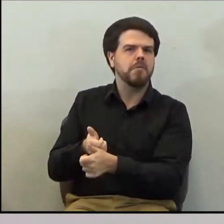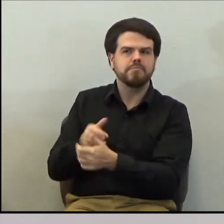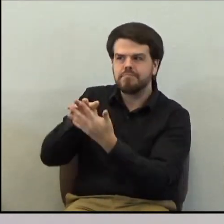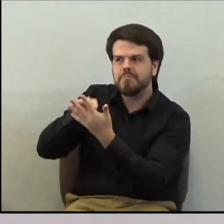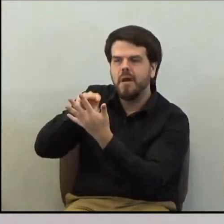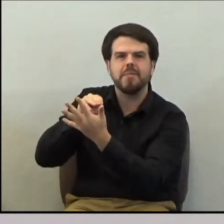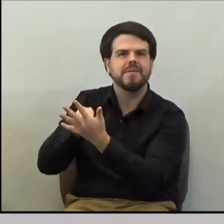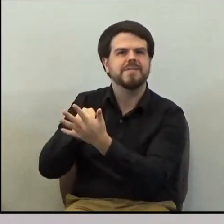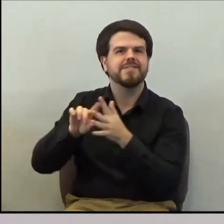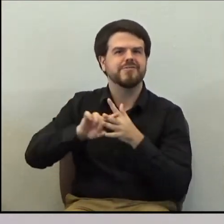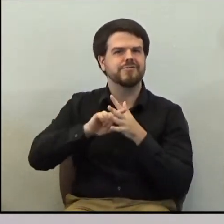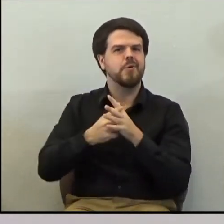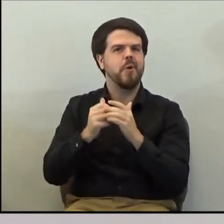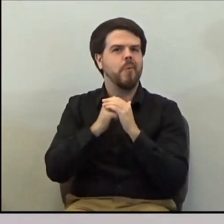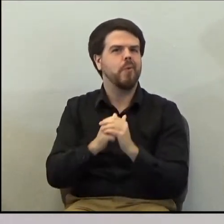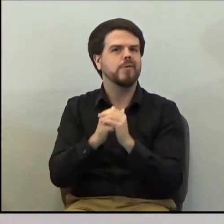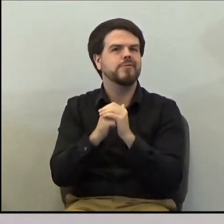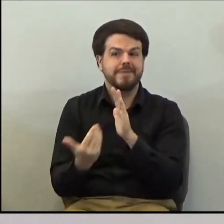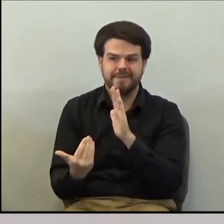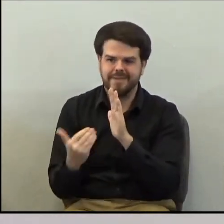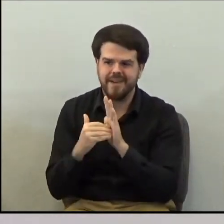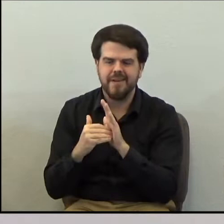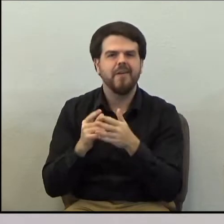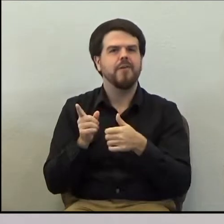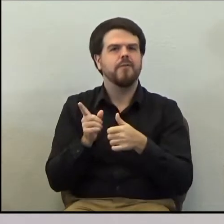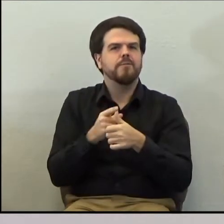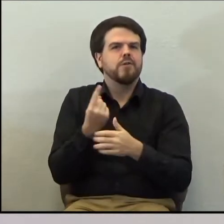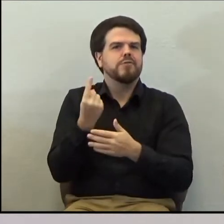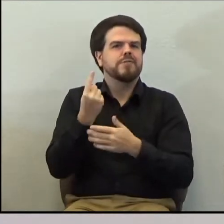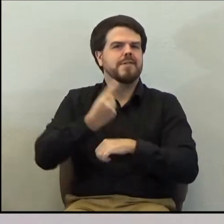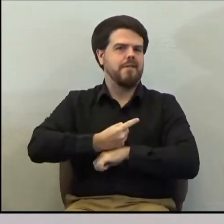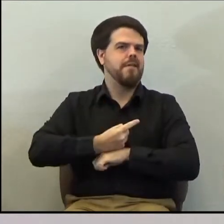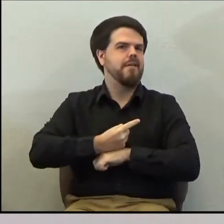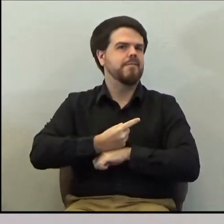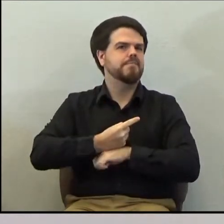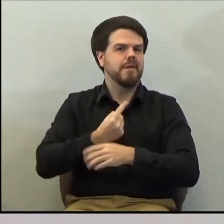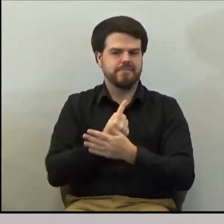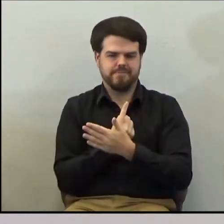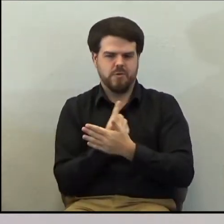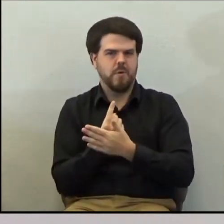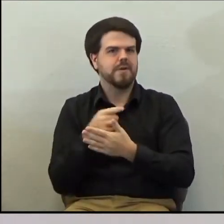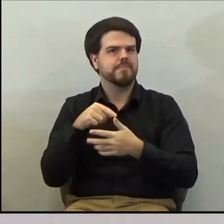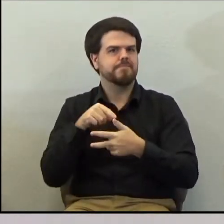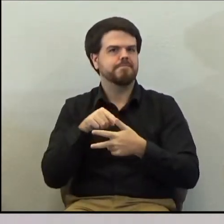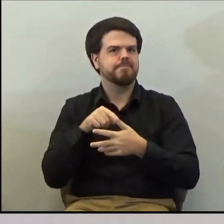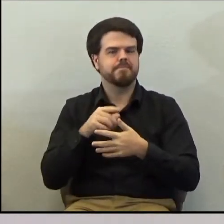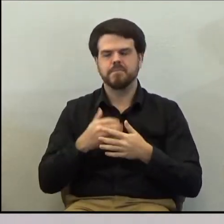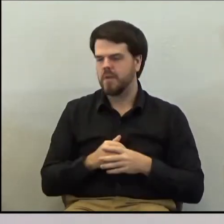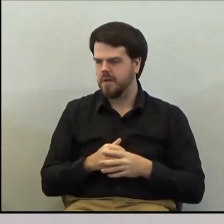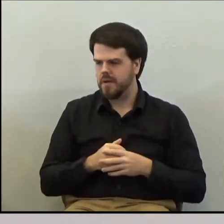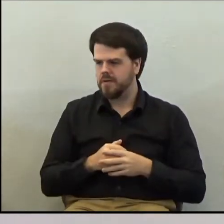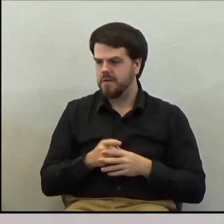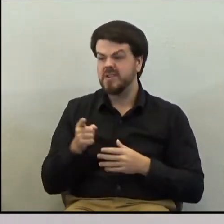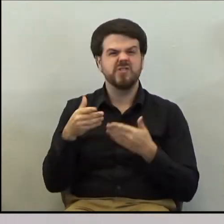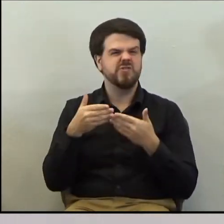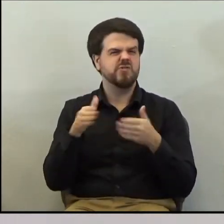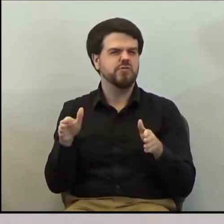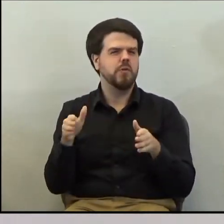away, on the first day of the week, what we call the Lord's Day, or in the general culture,